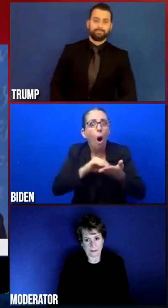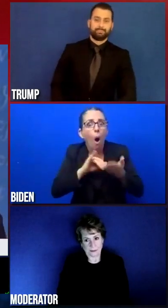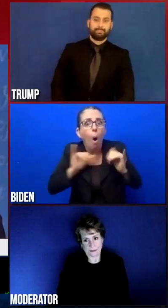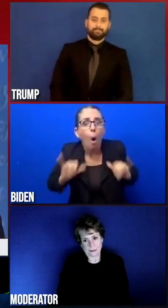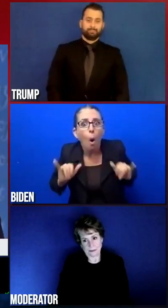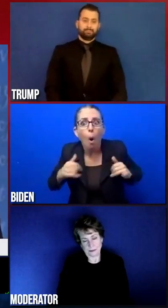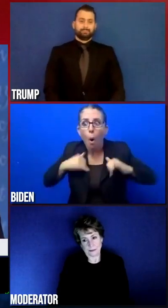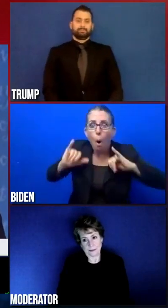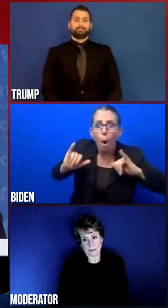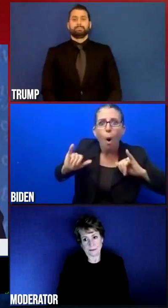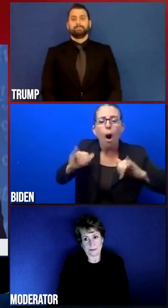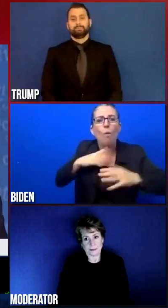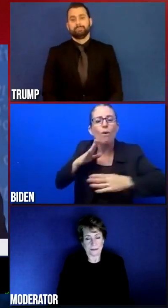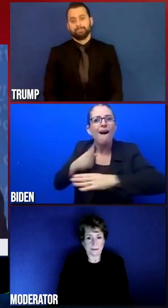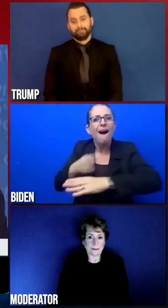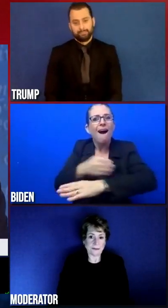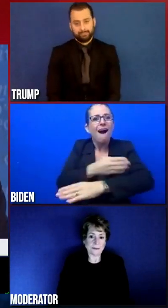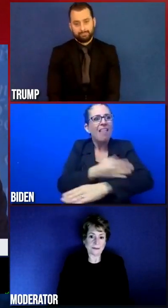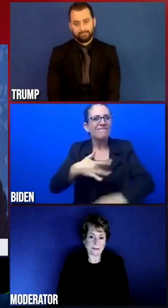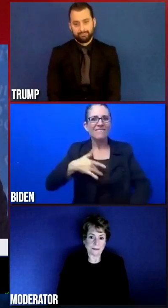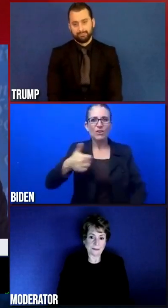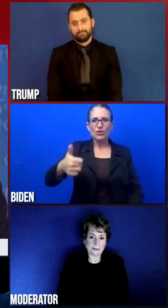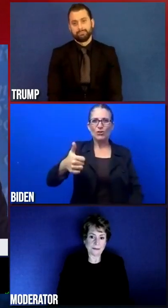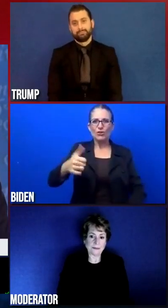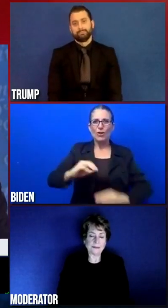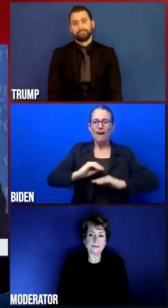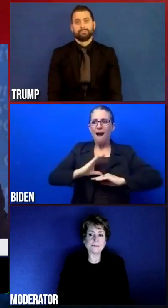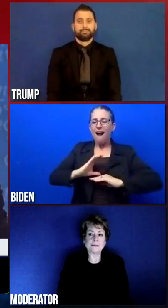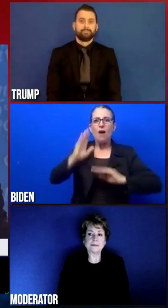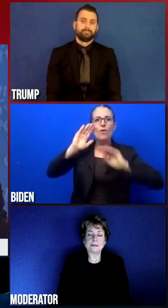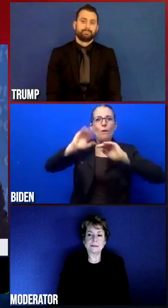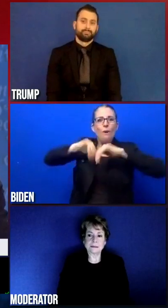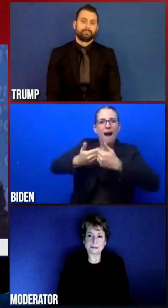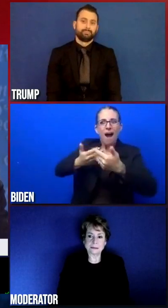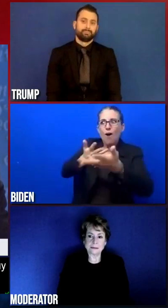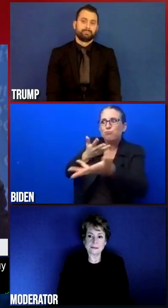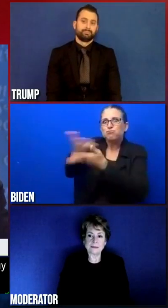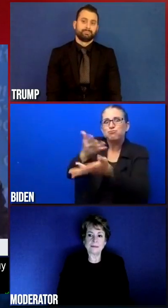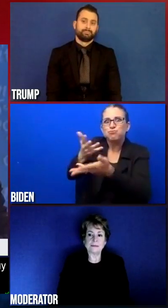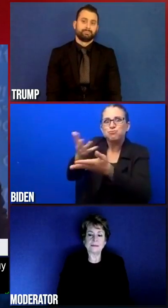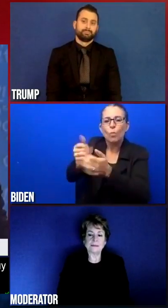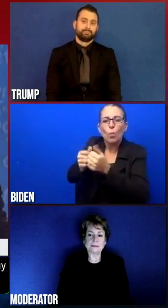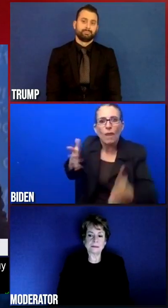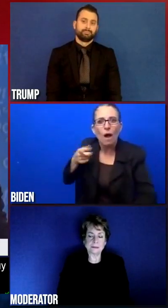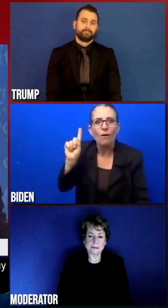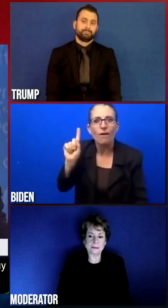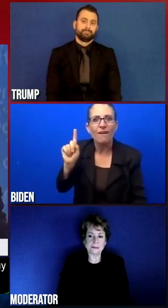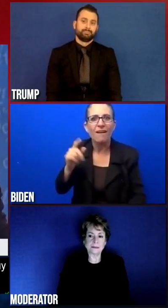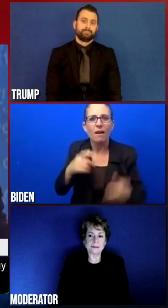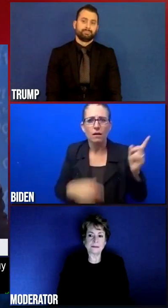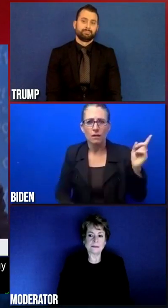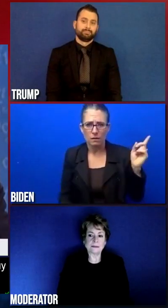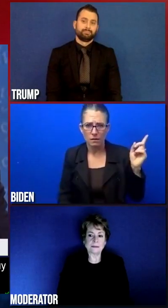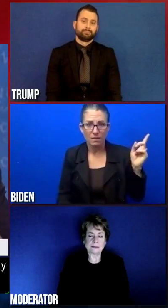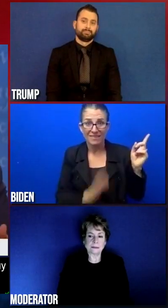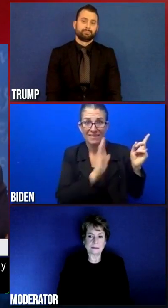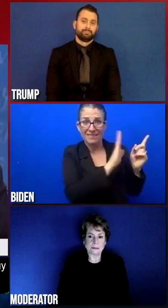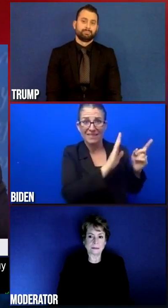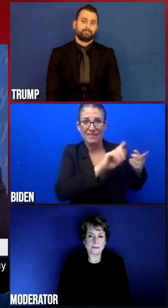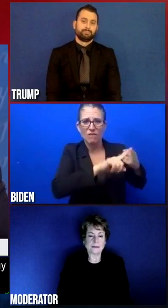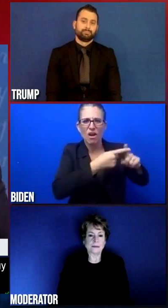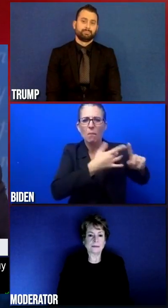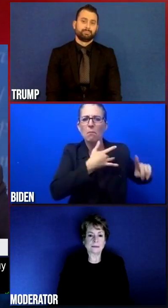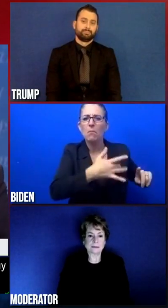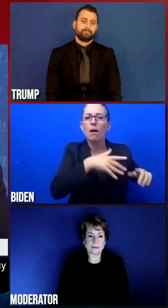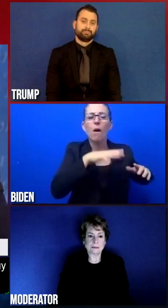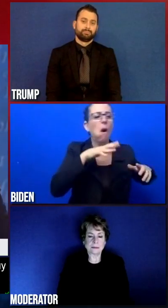It's a little bit like how this guy and his friends look down on so many people. They look down their nose on people like Irish Catholics